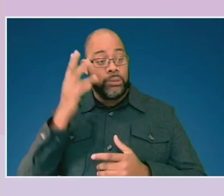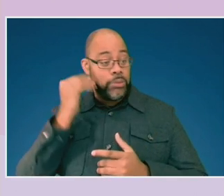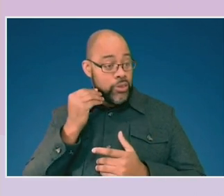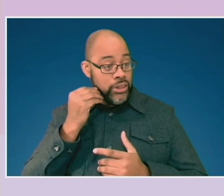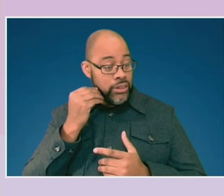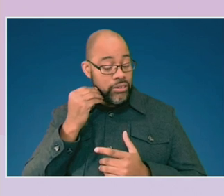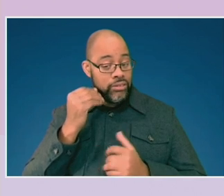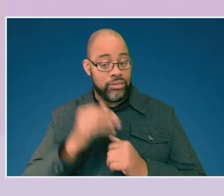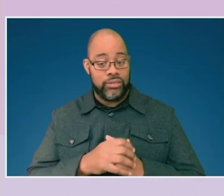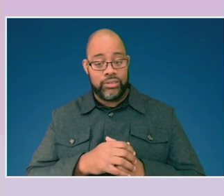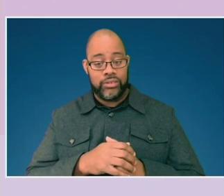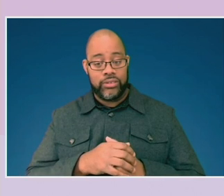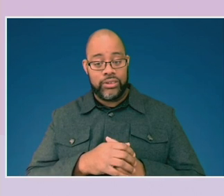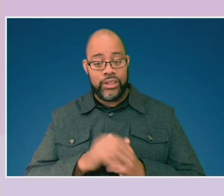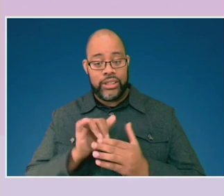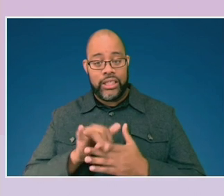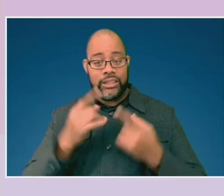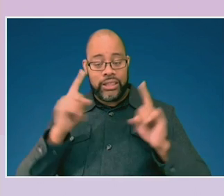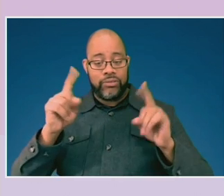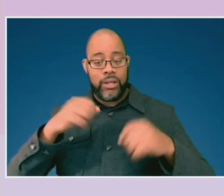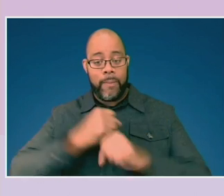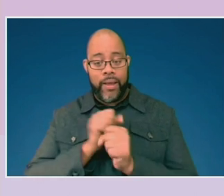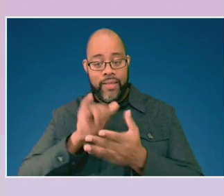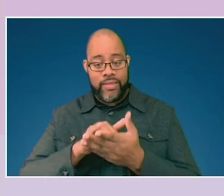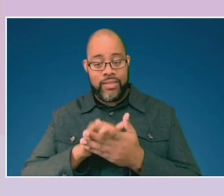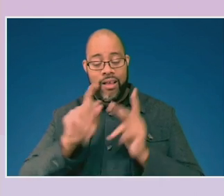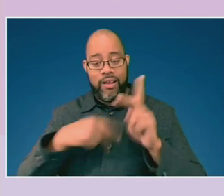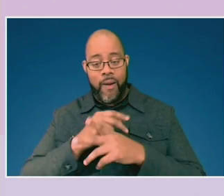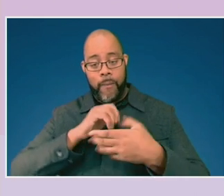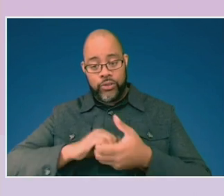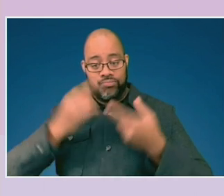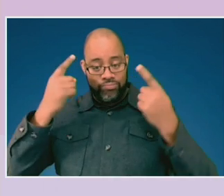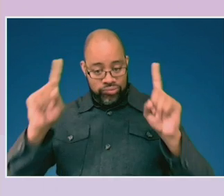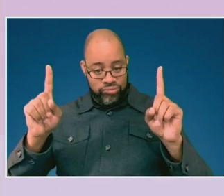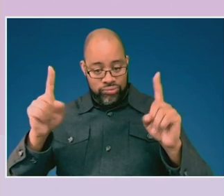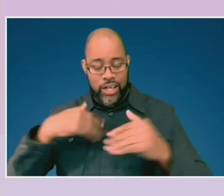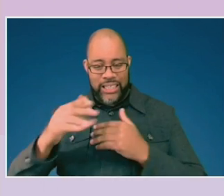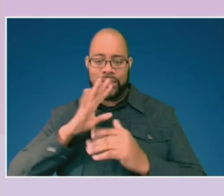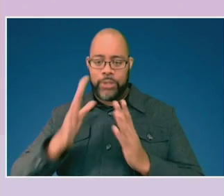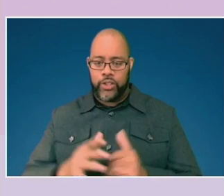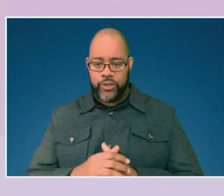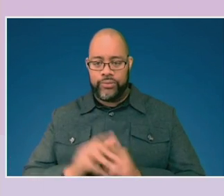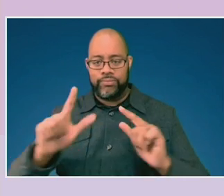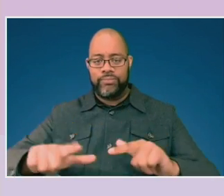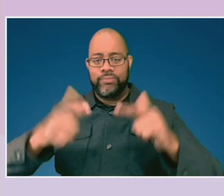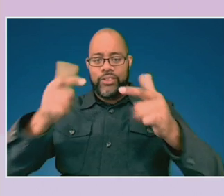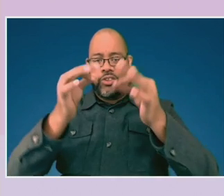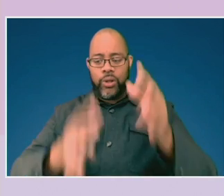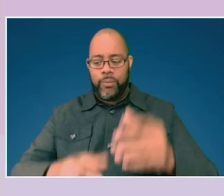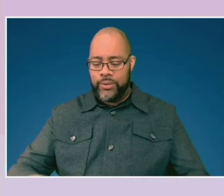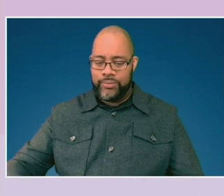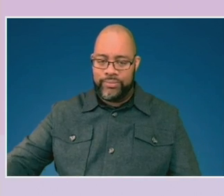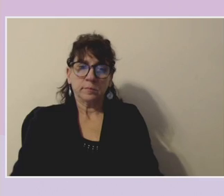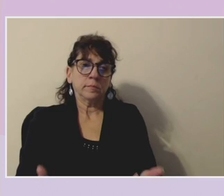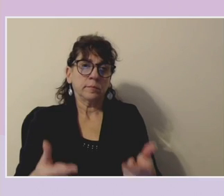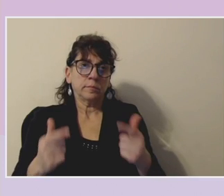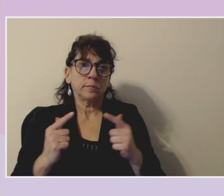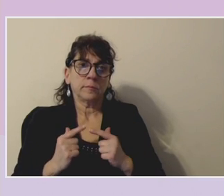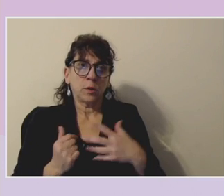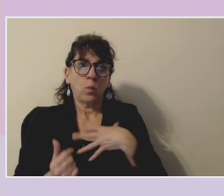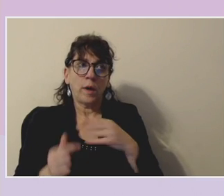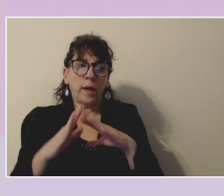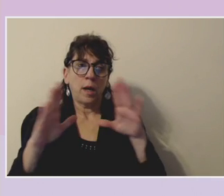affairs and with successfully making these kind of partnerships happen than our next speaker. Please allow me to introduce White House Director